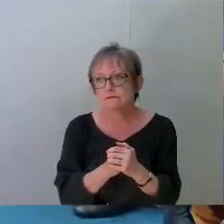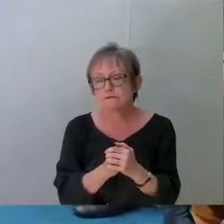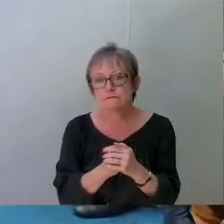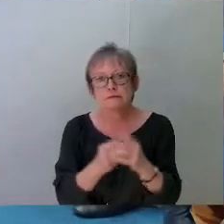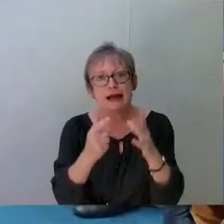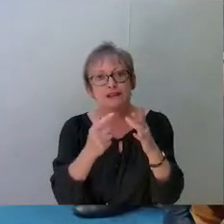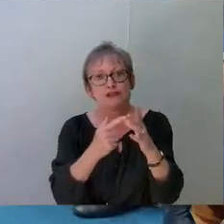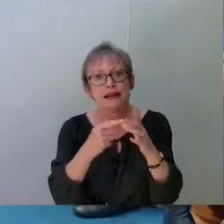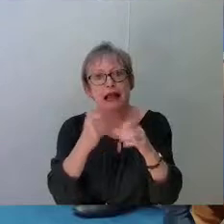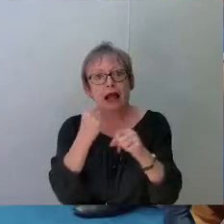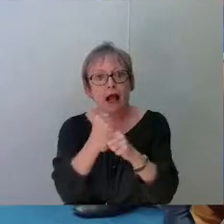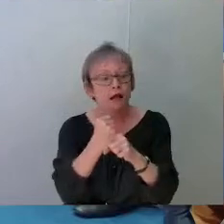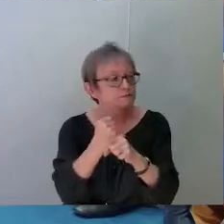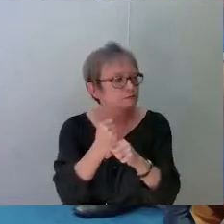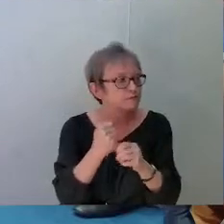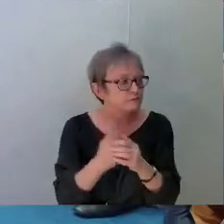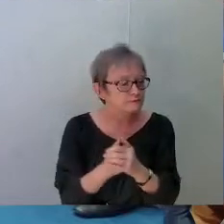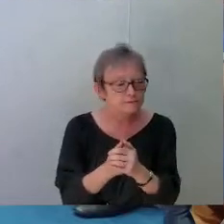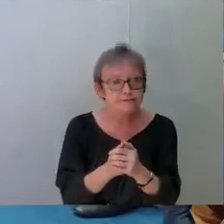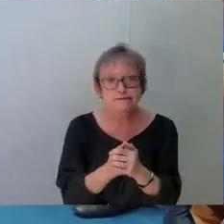Ashani Garg.